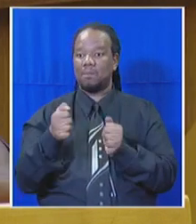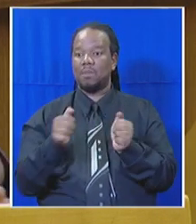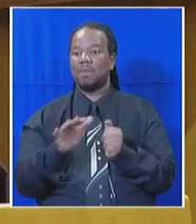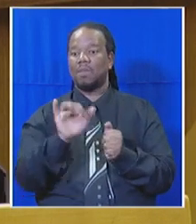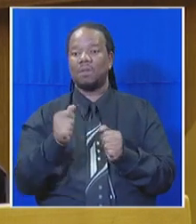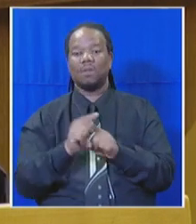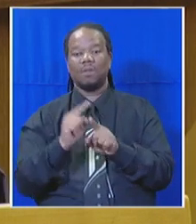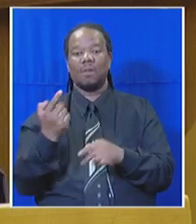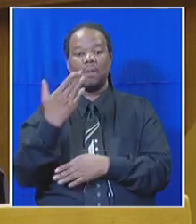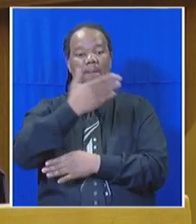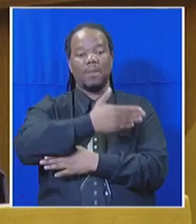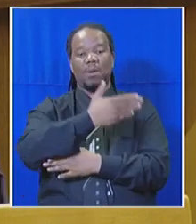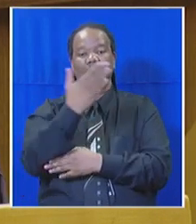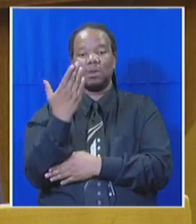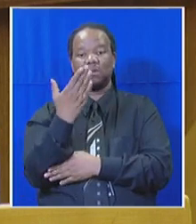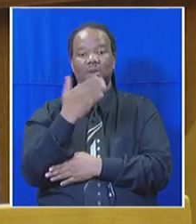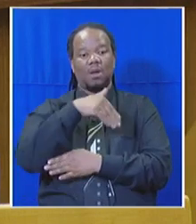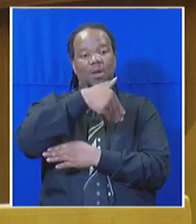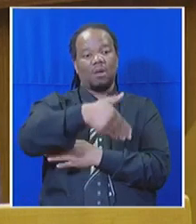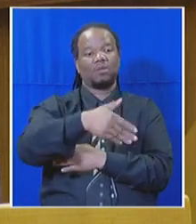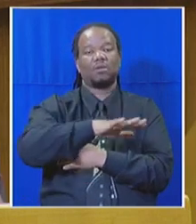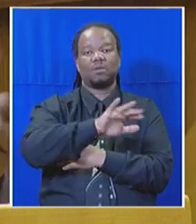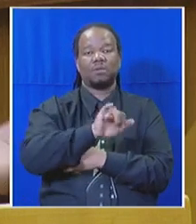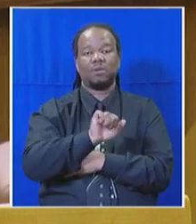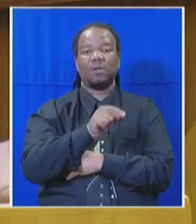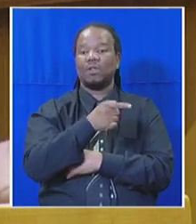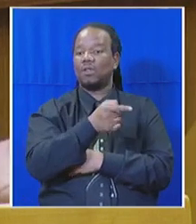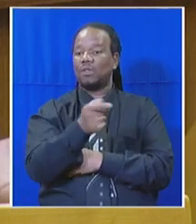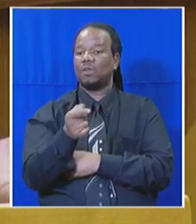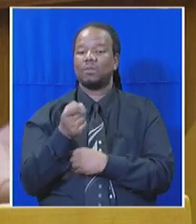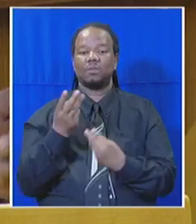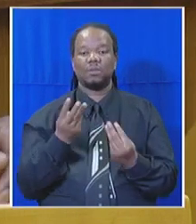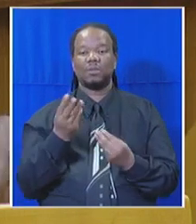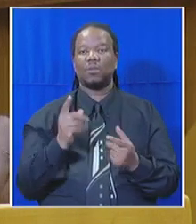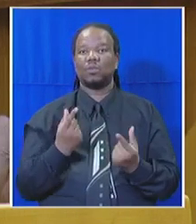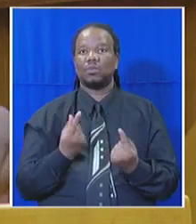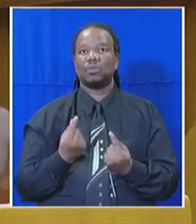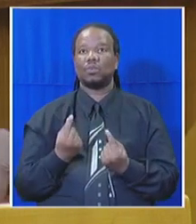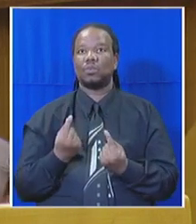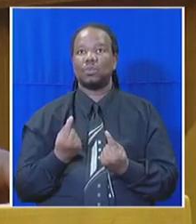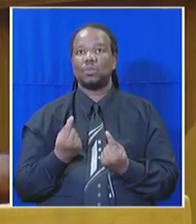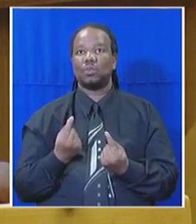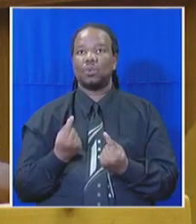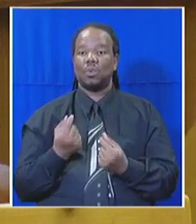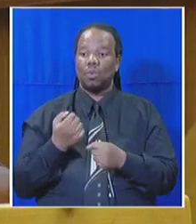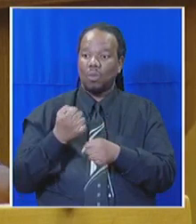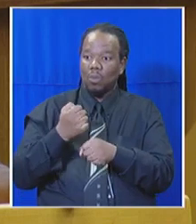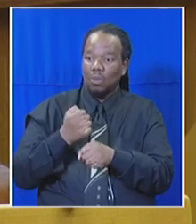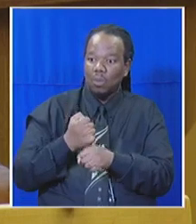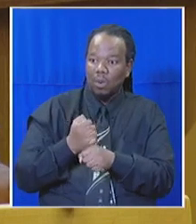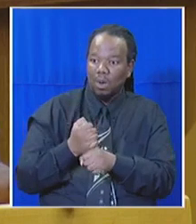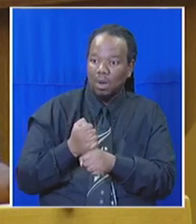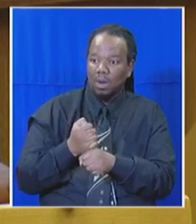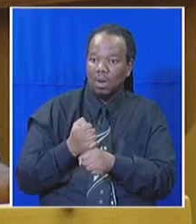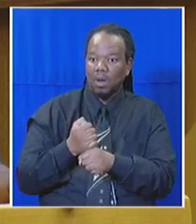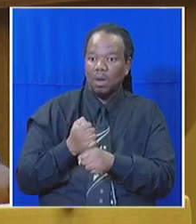borders of our country. But even those people, what happens? Who are working, who are South Africans? They are